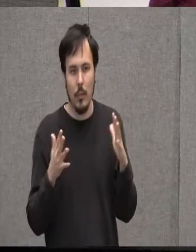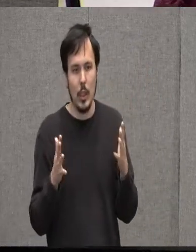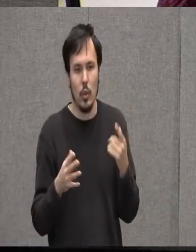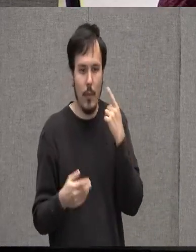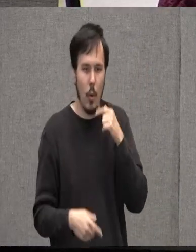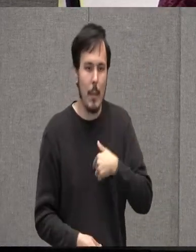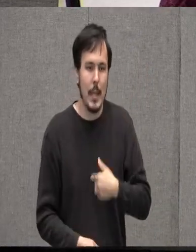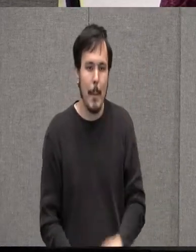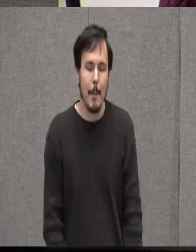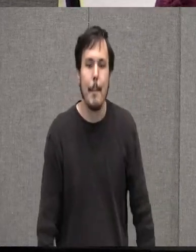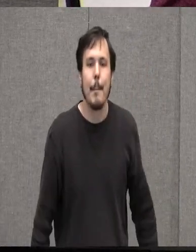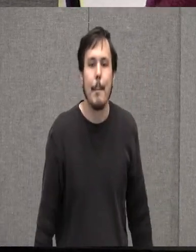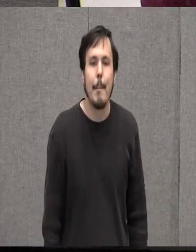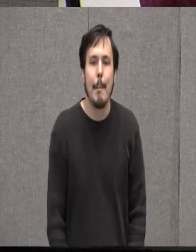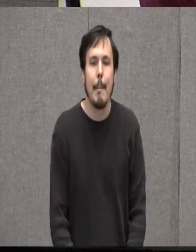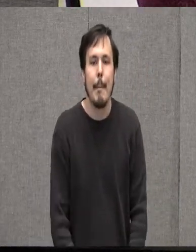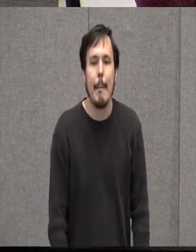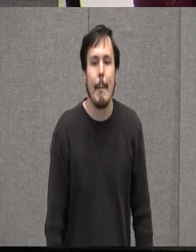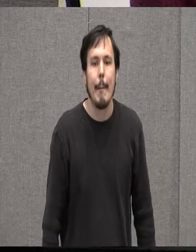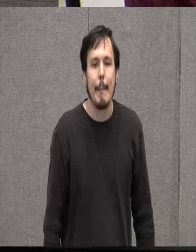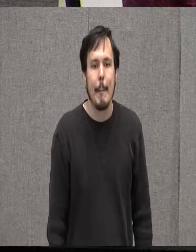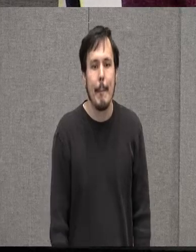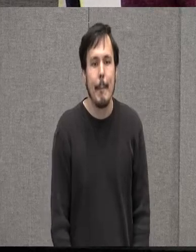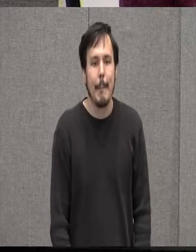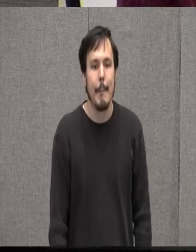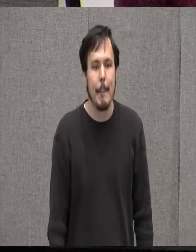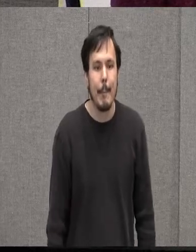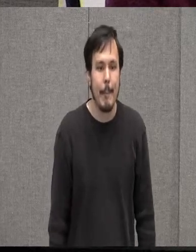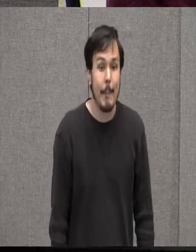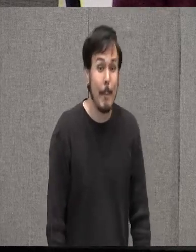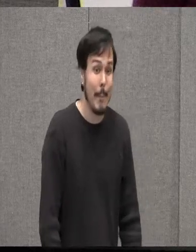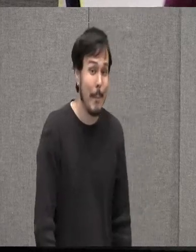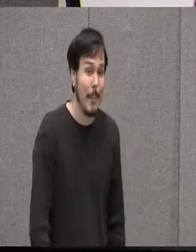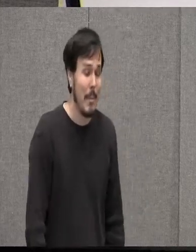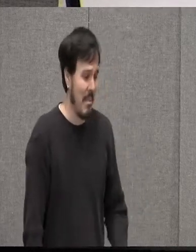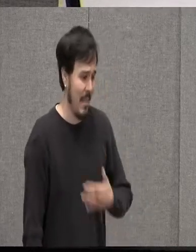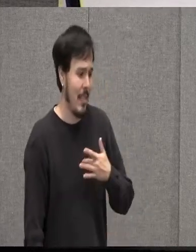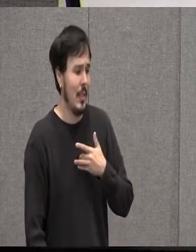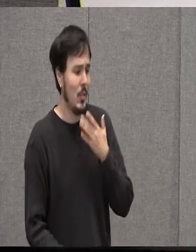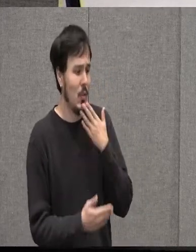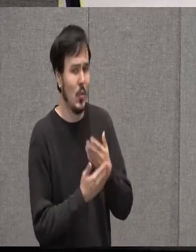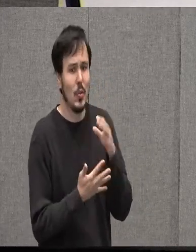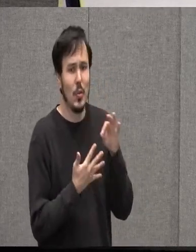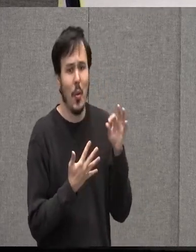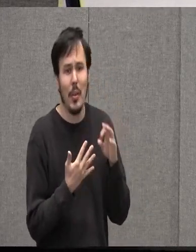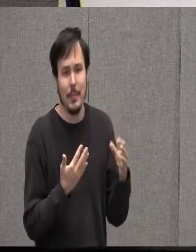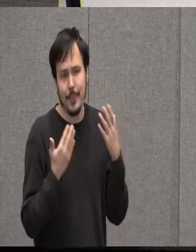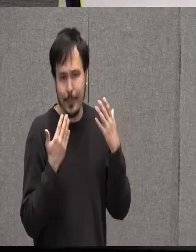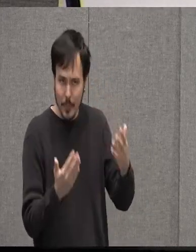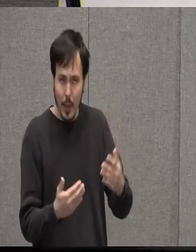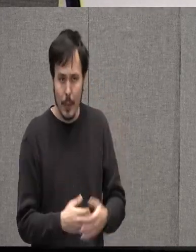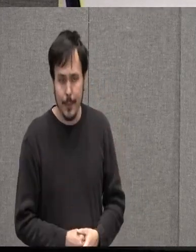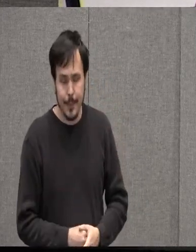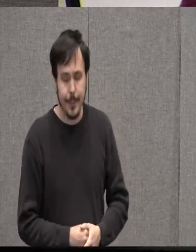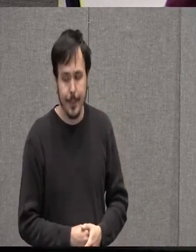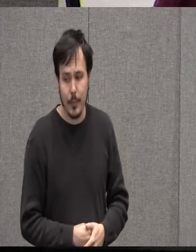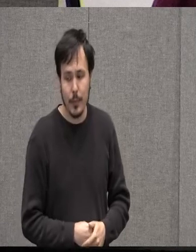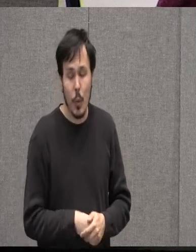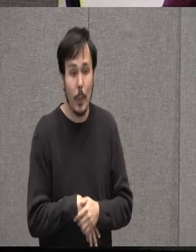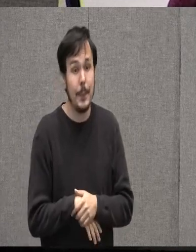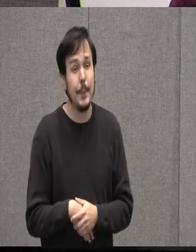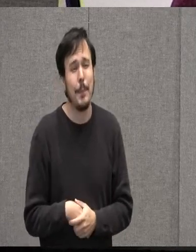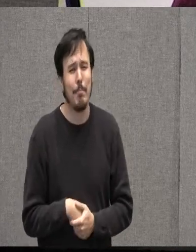5s. I'm only gonna keep one of my 5s and keep going because 5s are only worth 50. So if I could get like 3 of a kind out